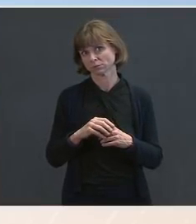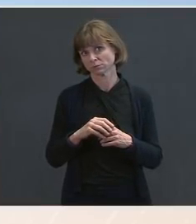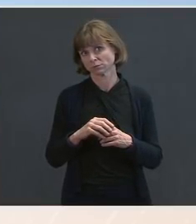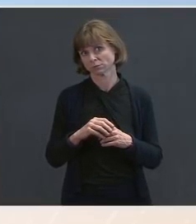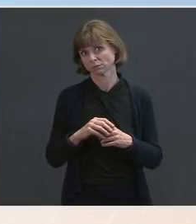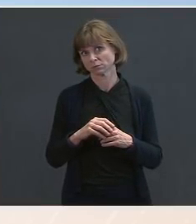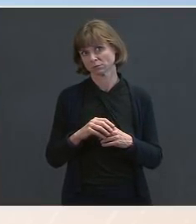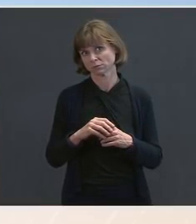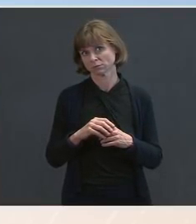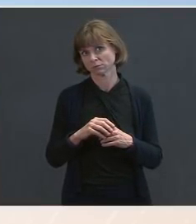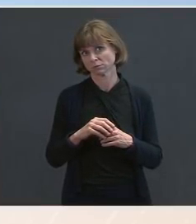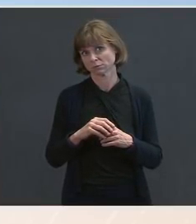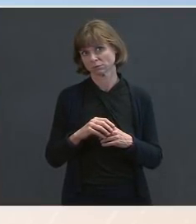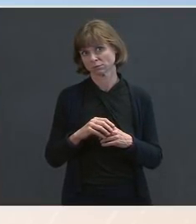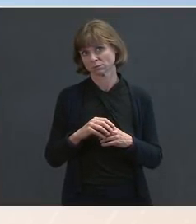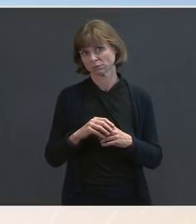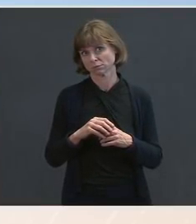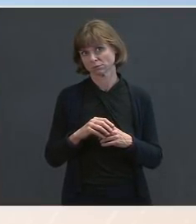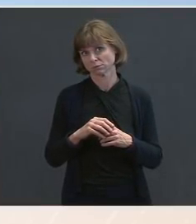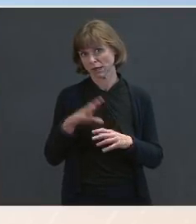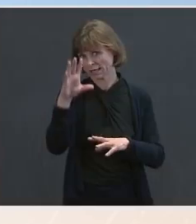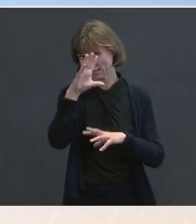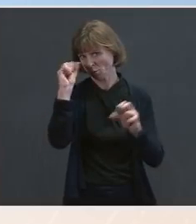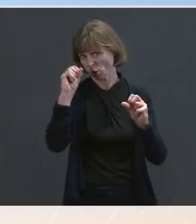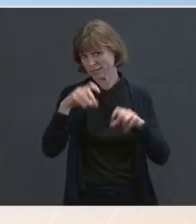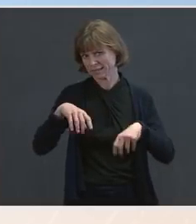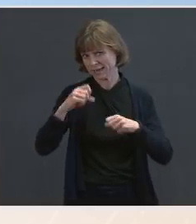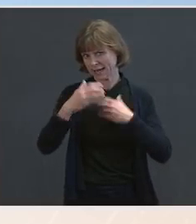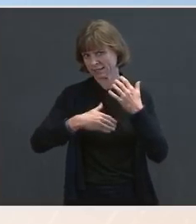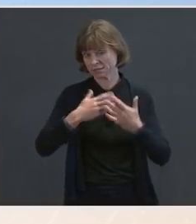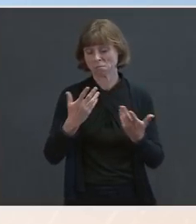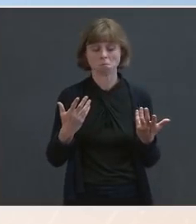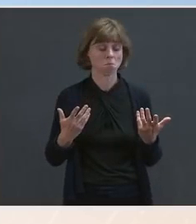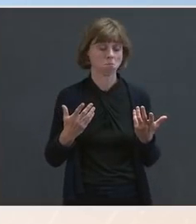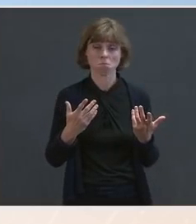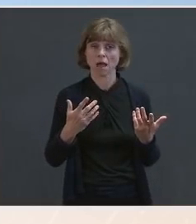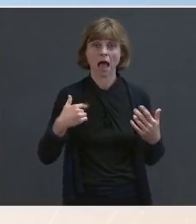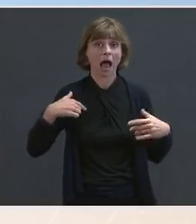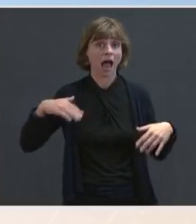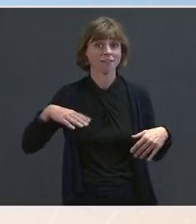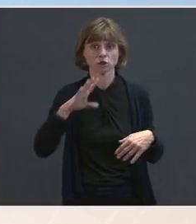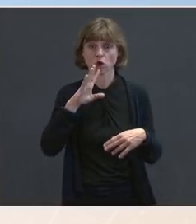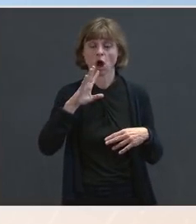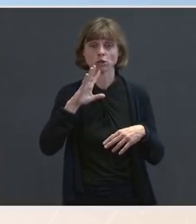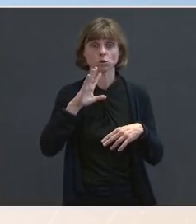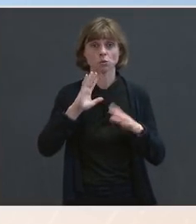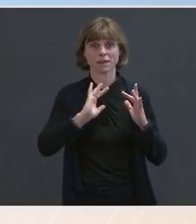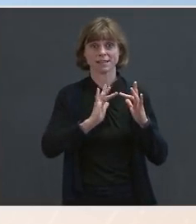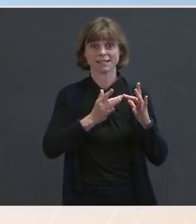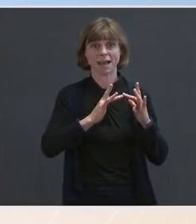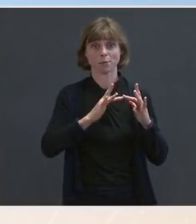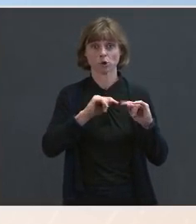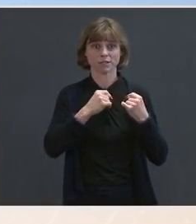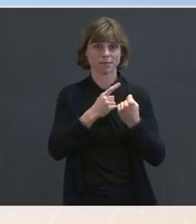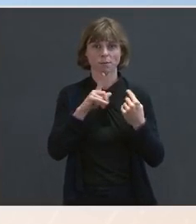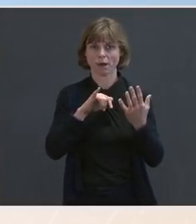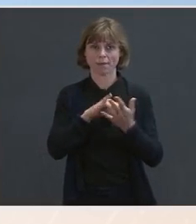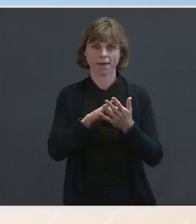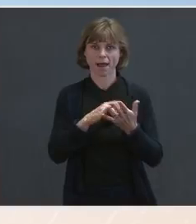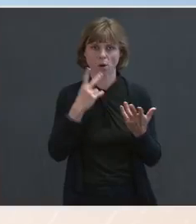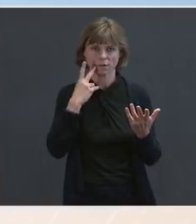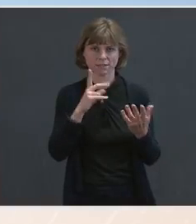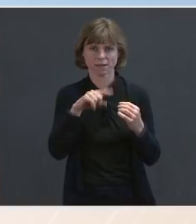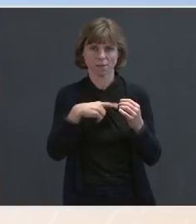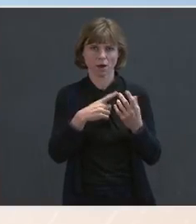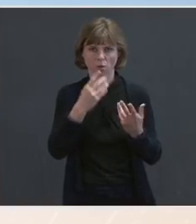taking any steps, being kept up to date, being briefed on this? I'd have to talk to our cyber team about that and see if there have been any updates or